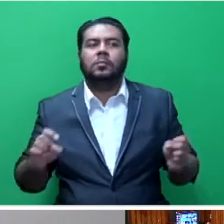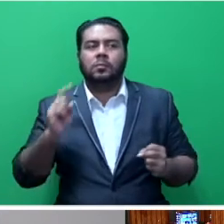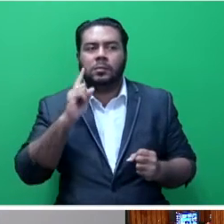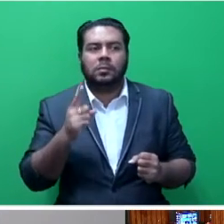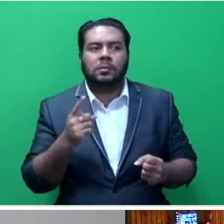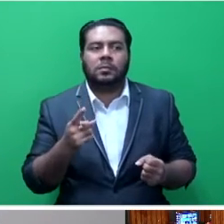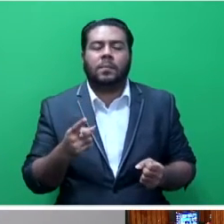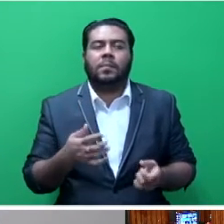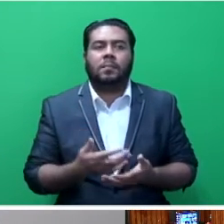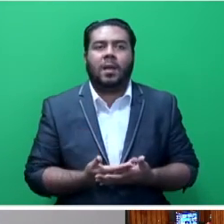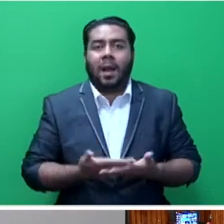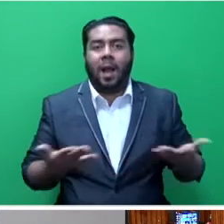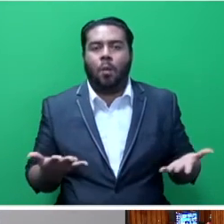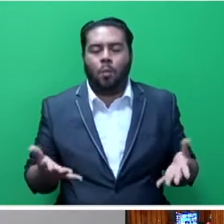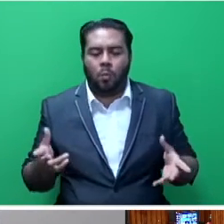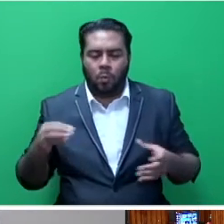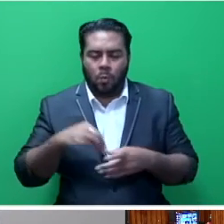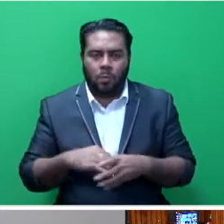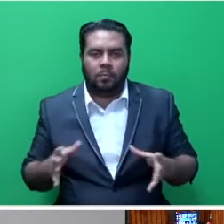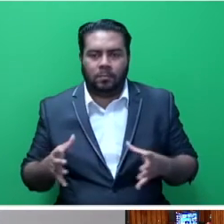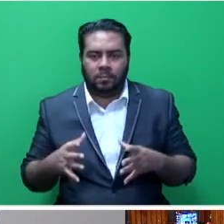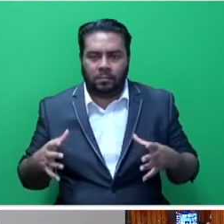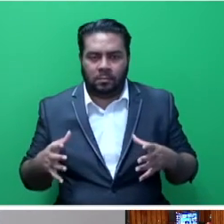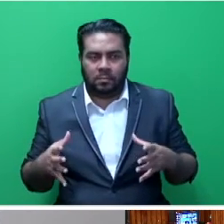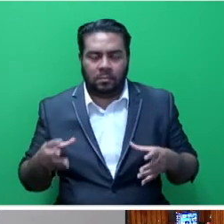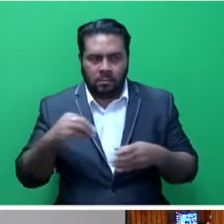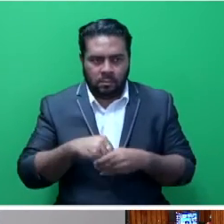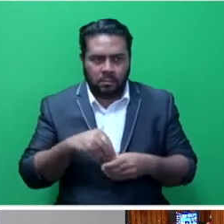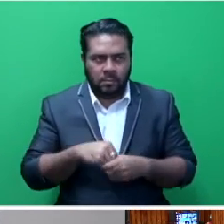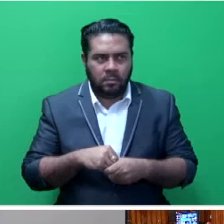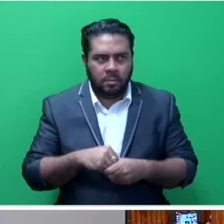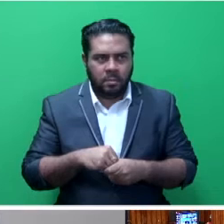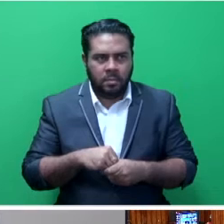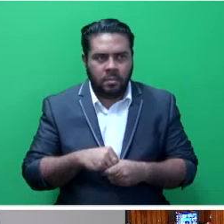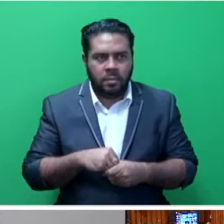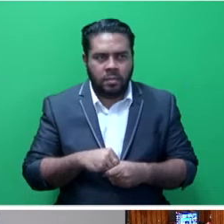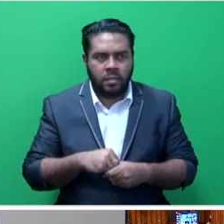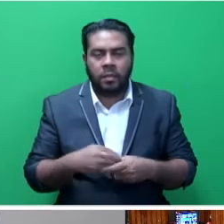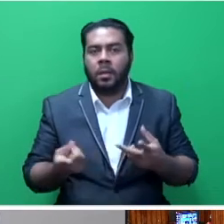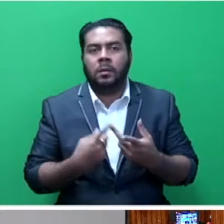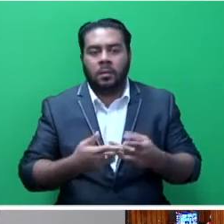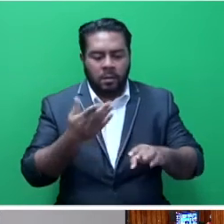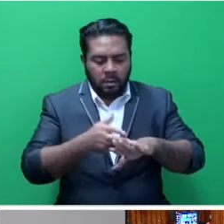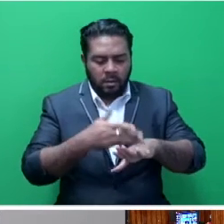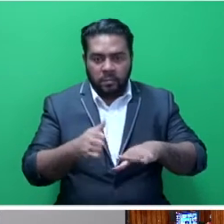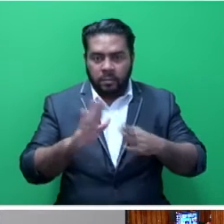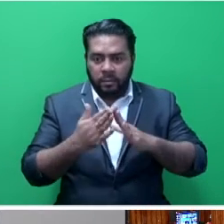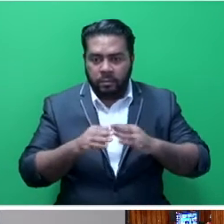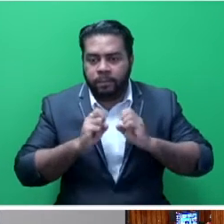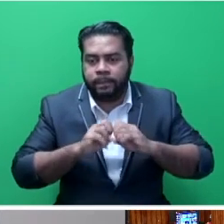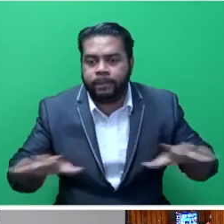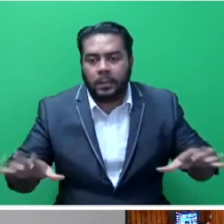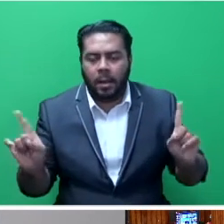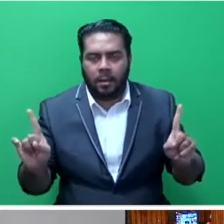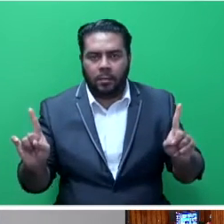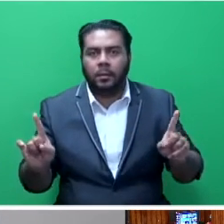they are coming from. As long as they're coming from within the clusters, and as long as we're not getting many new community cases, then we